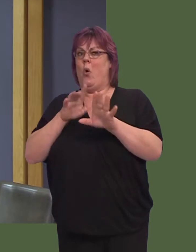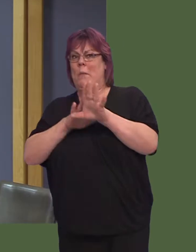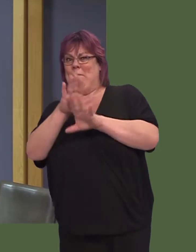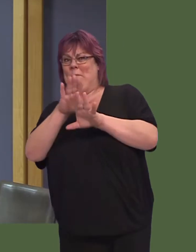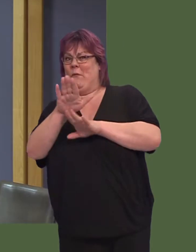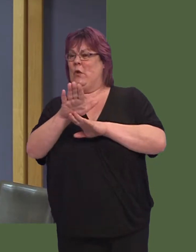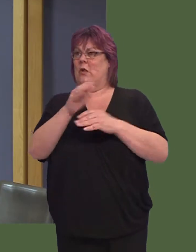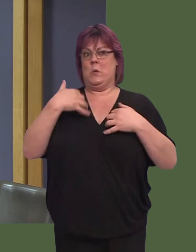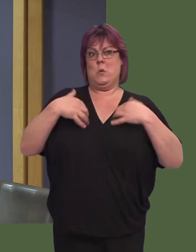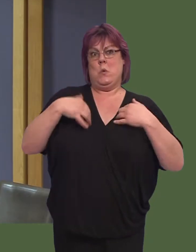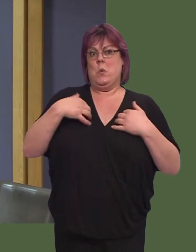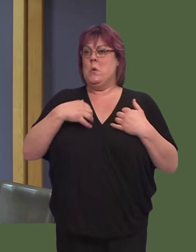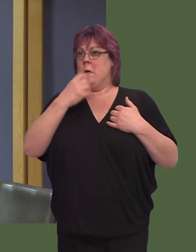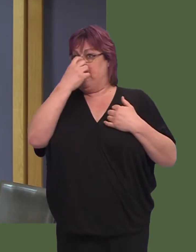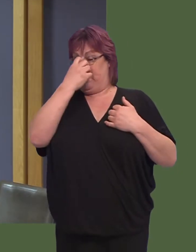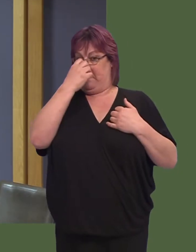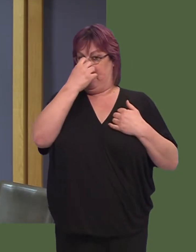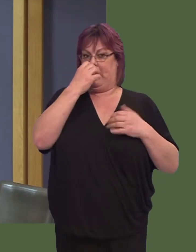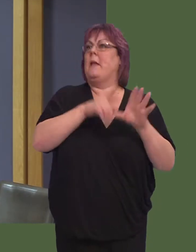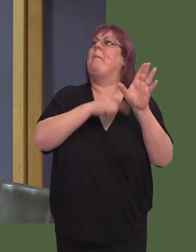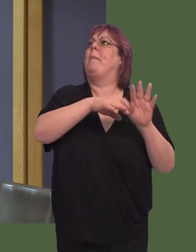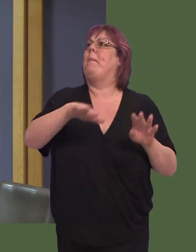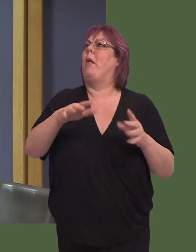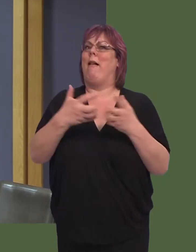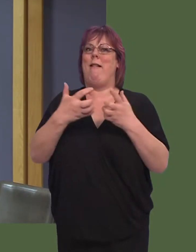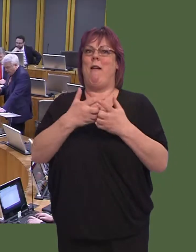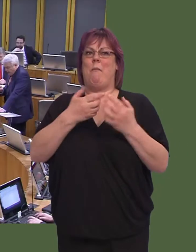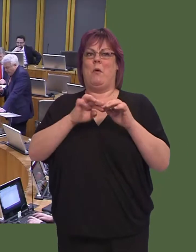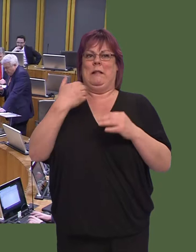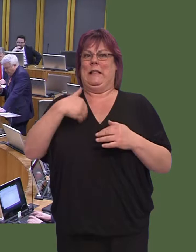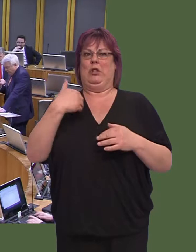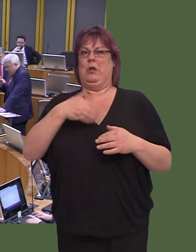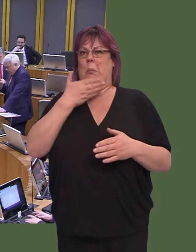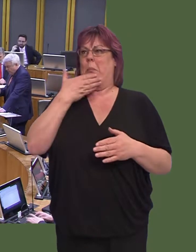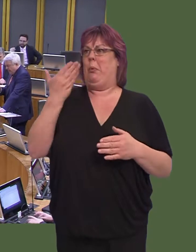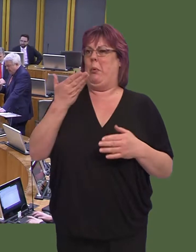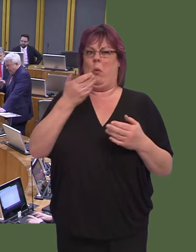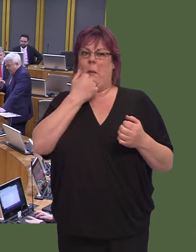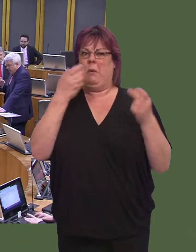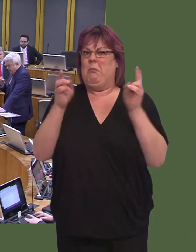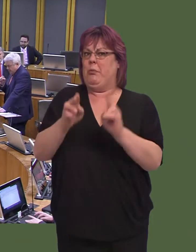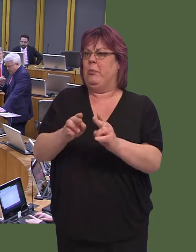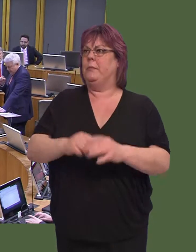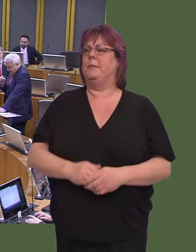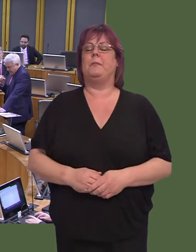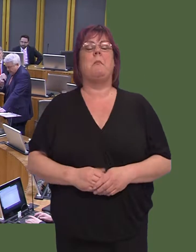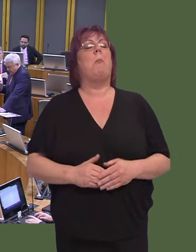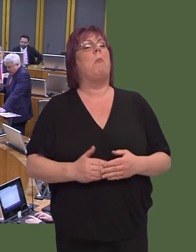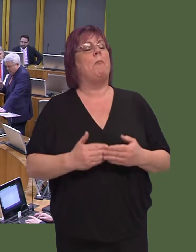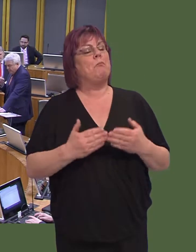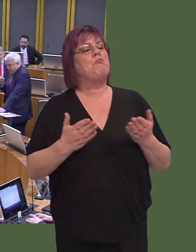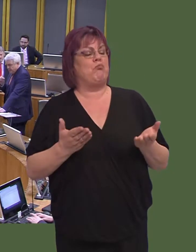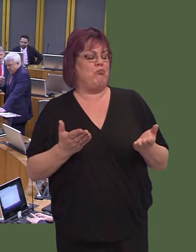inspire a new generation from the point of view of STEM subjects when we can't even recruit the teachers to teach them? Well, it's true to say